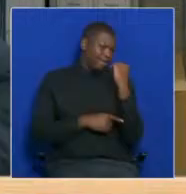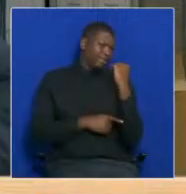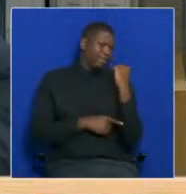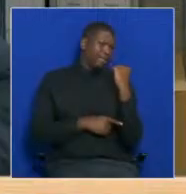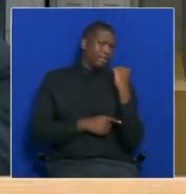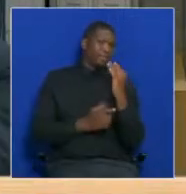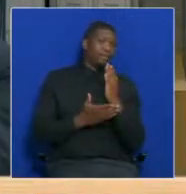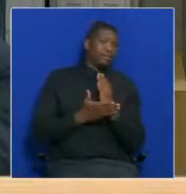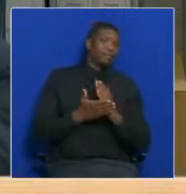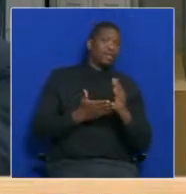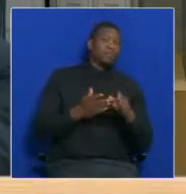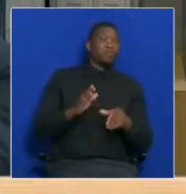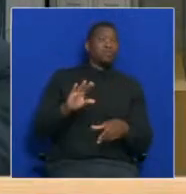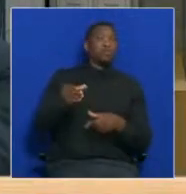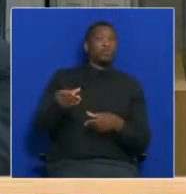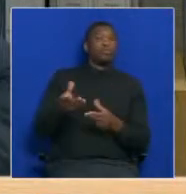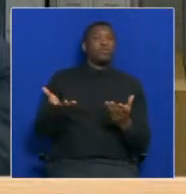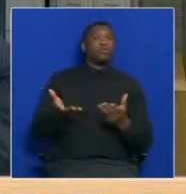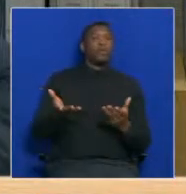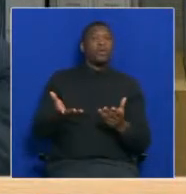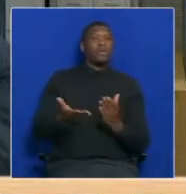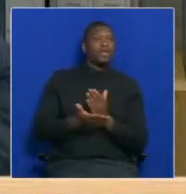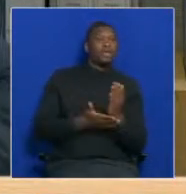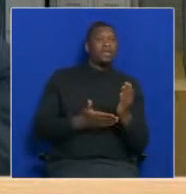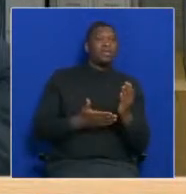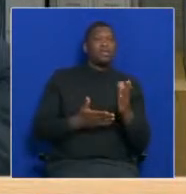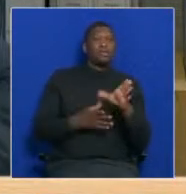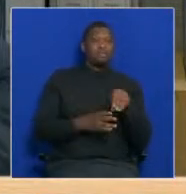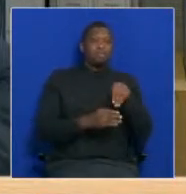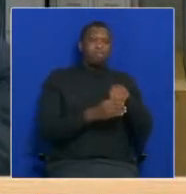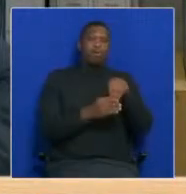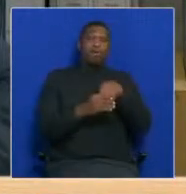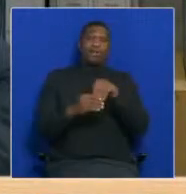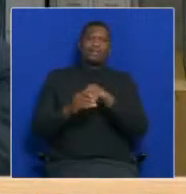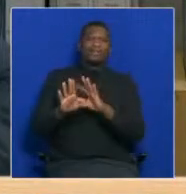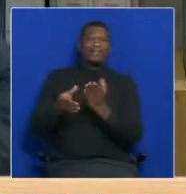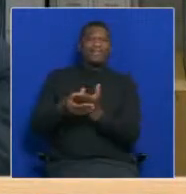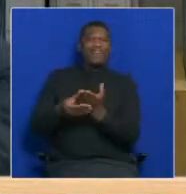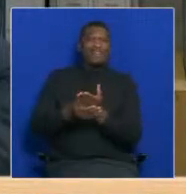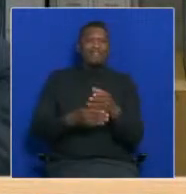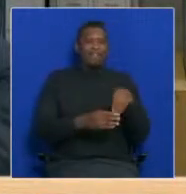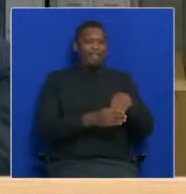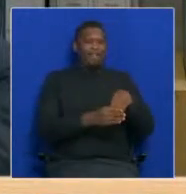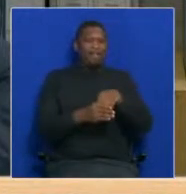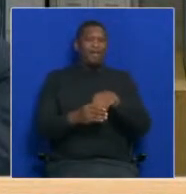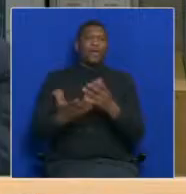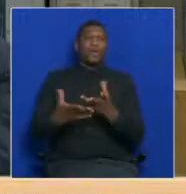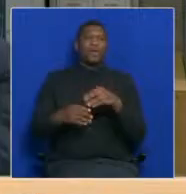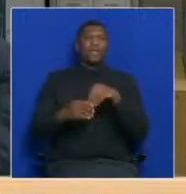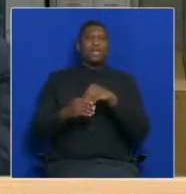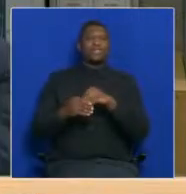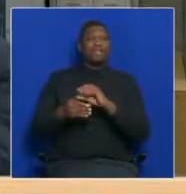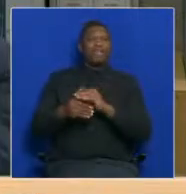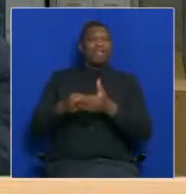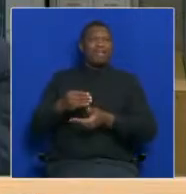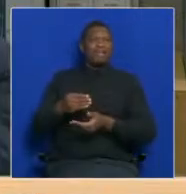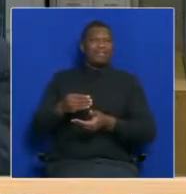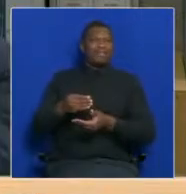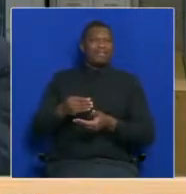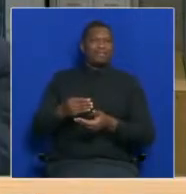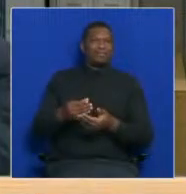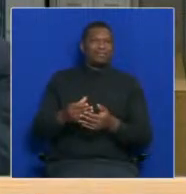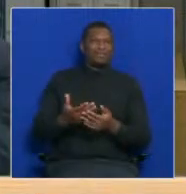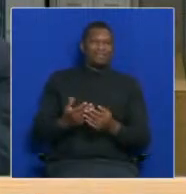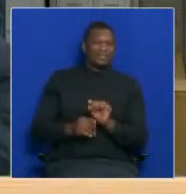the pockets, file pockets on the inside covers, and that this is not